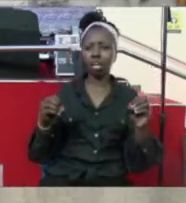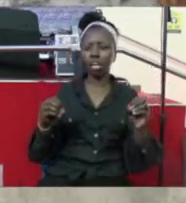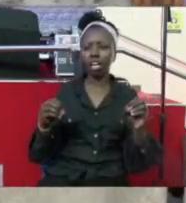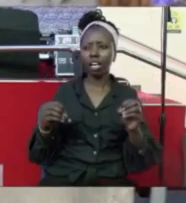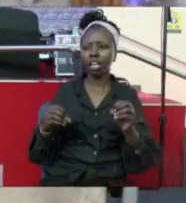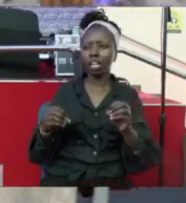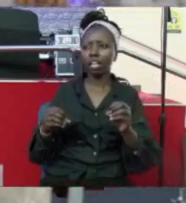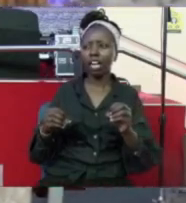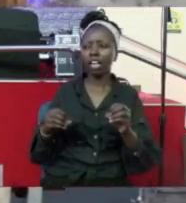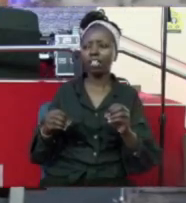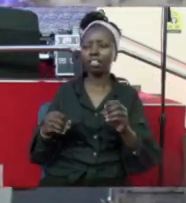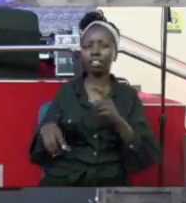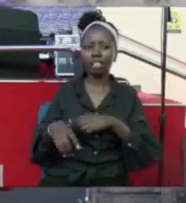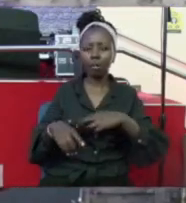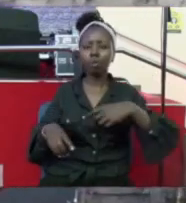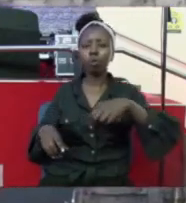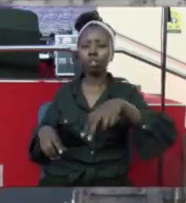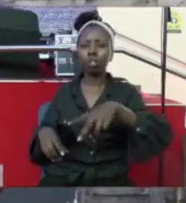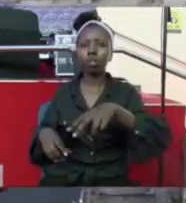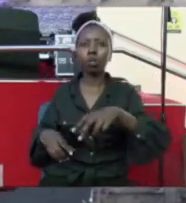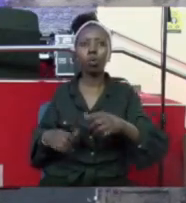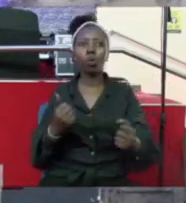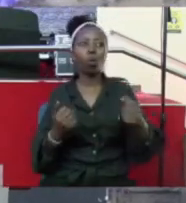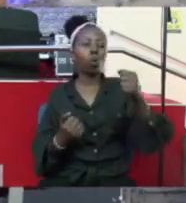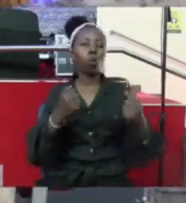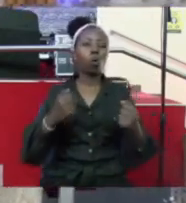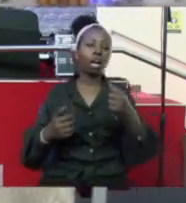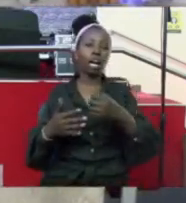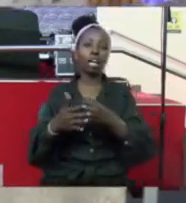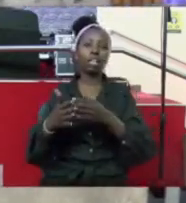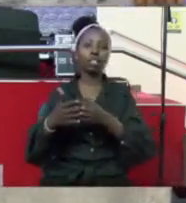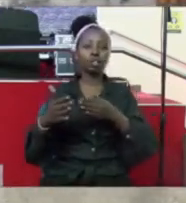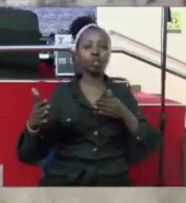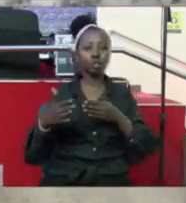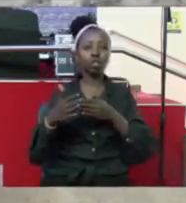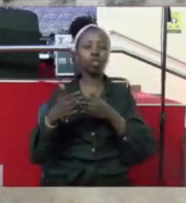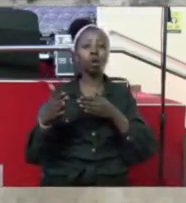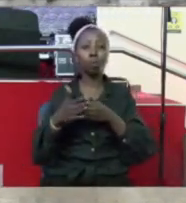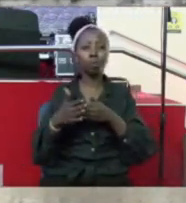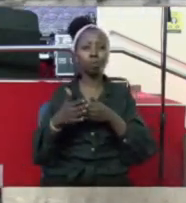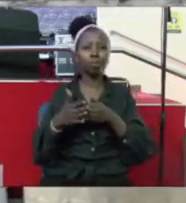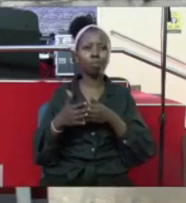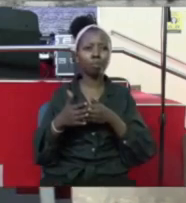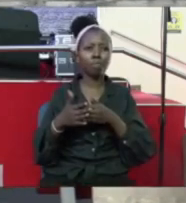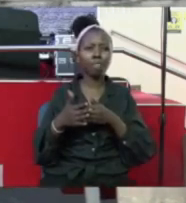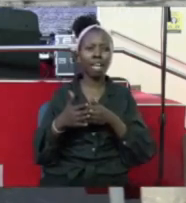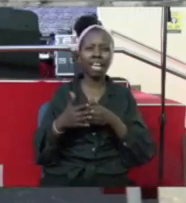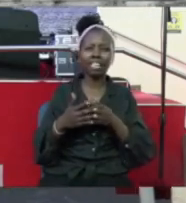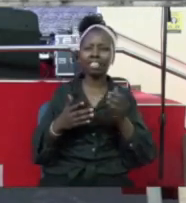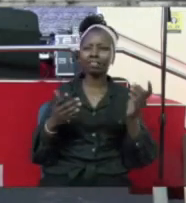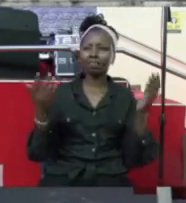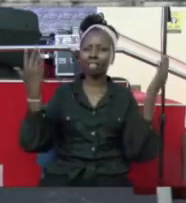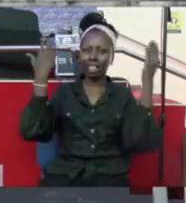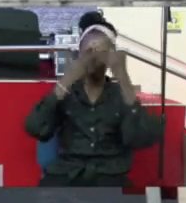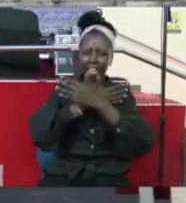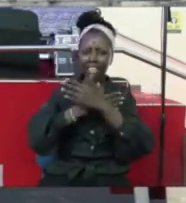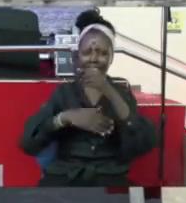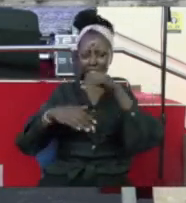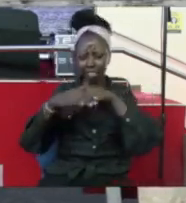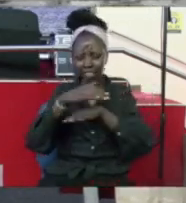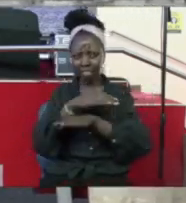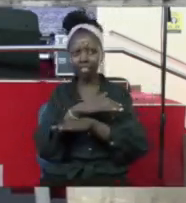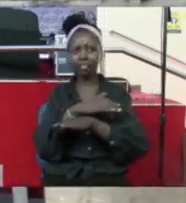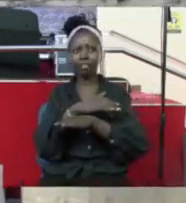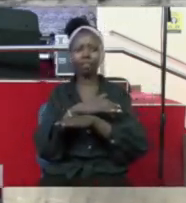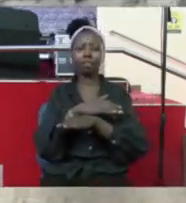their car broke down. Na wakafika mahali walipokuwa narudi gari lao likaharibika. And it was getting late. Na ilikuwa sasa imekuwa ni